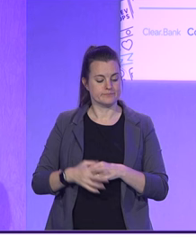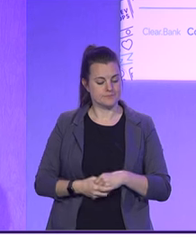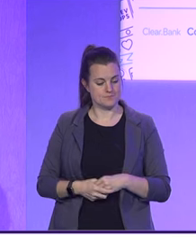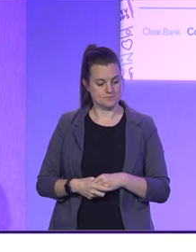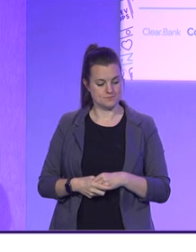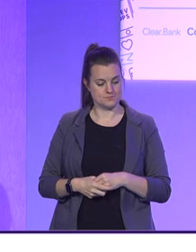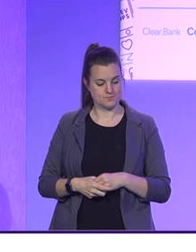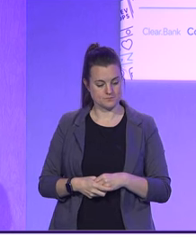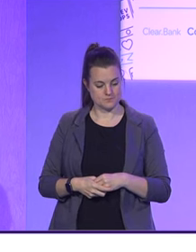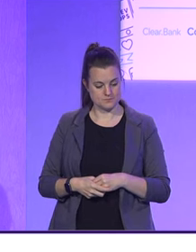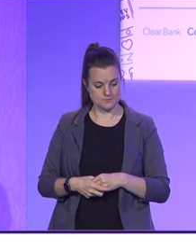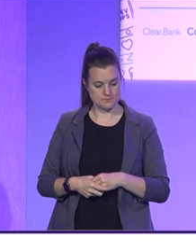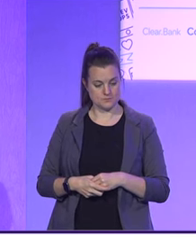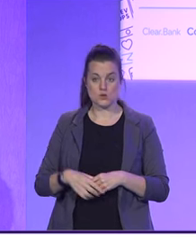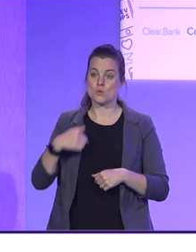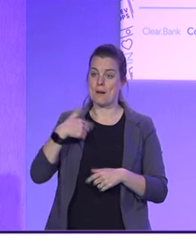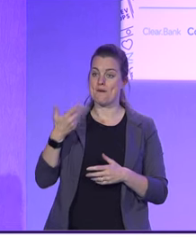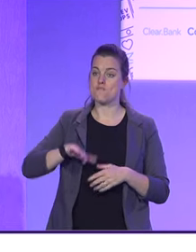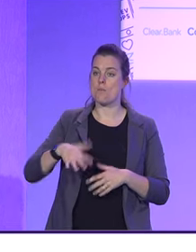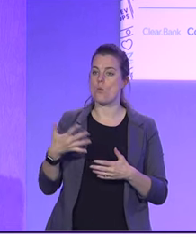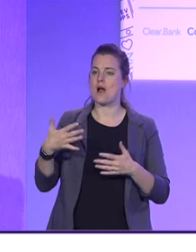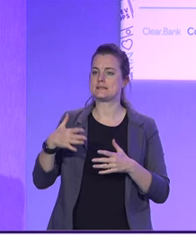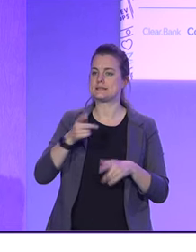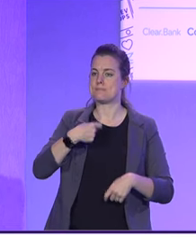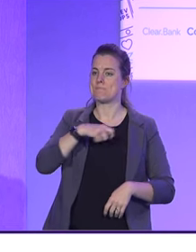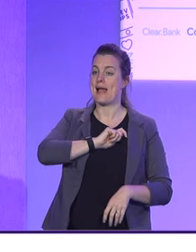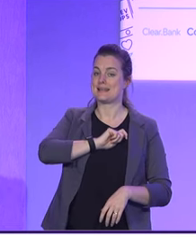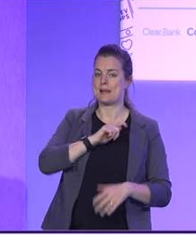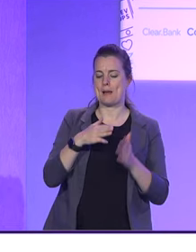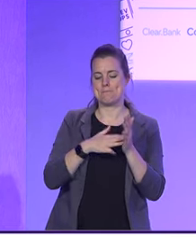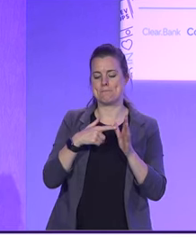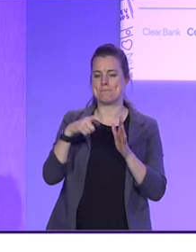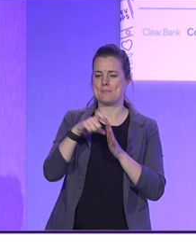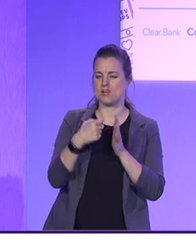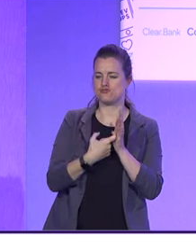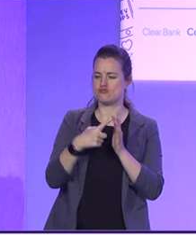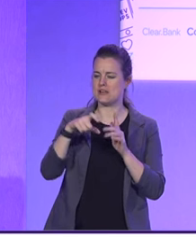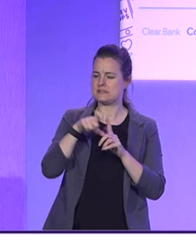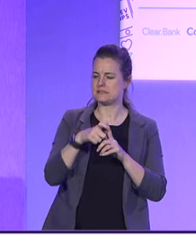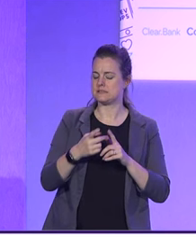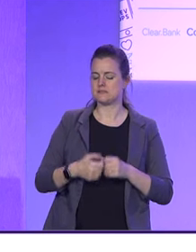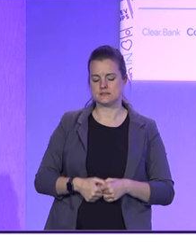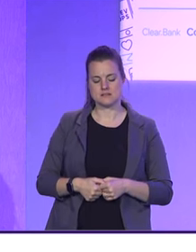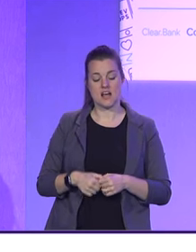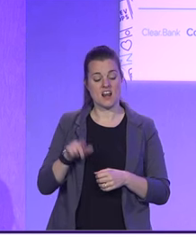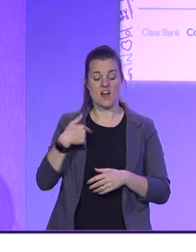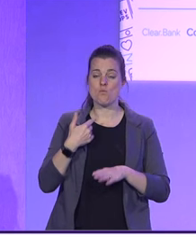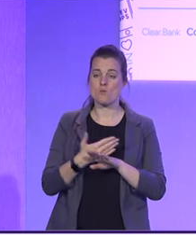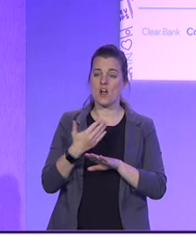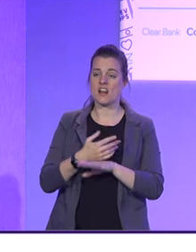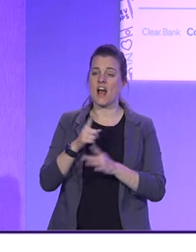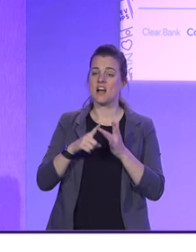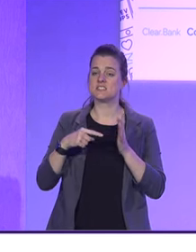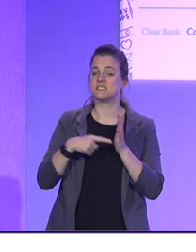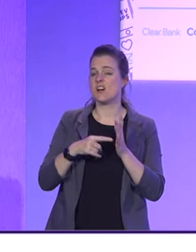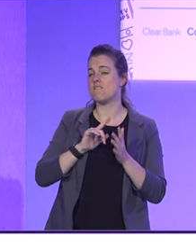I am. So I'm from Madrid, Spain. Many people who is there, but well, I mean, working in IT for 15 years.